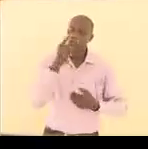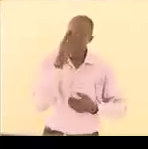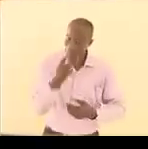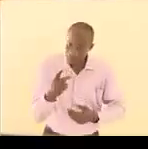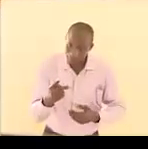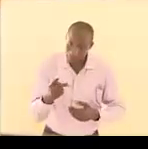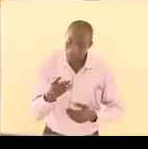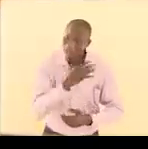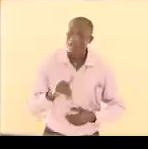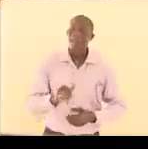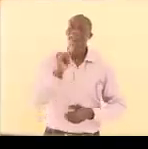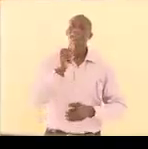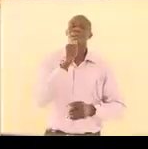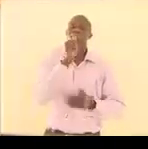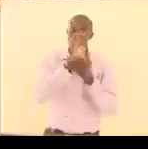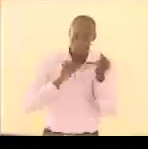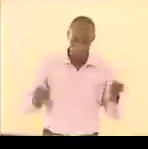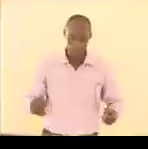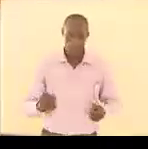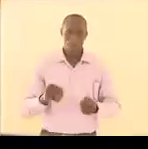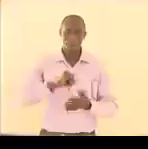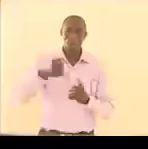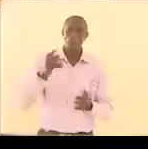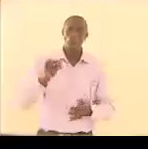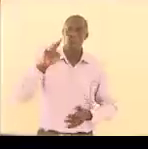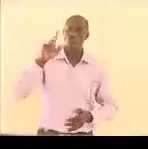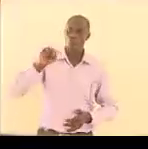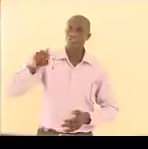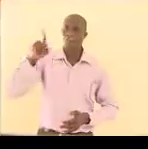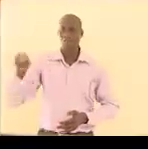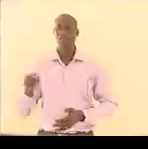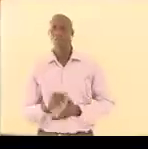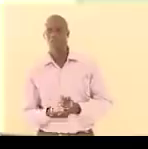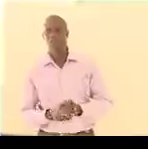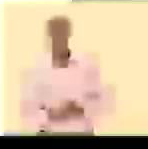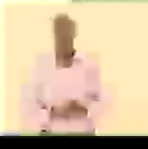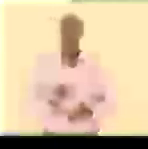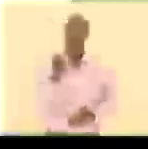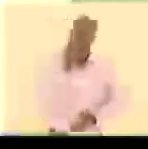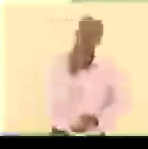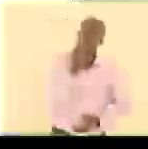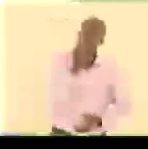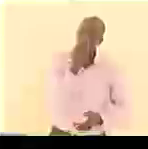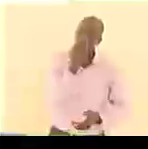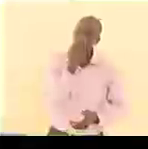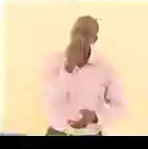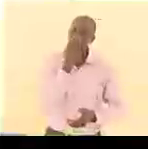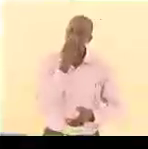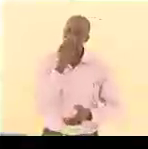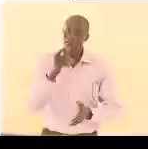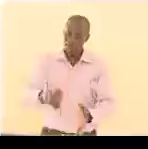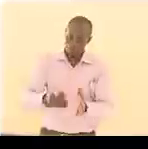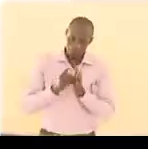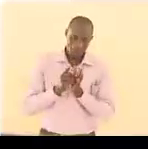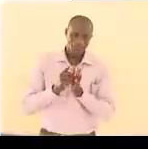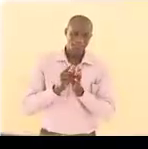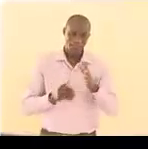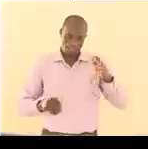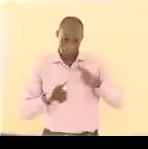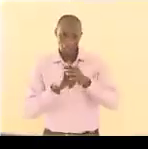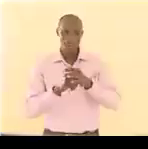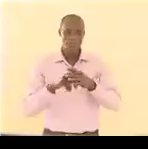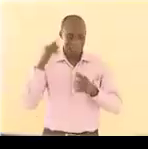not seen and yet believe." John 20:29. Thomas's demand actually